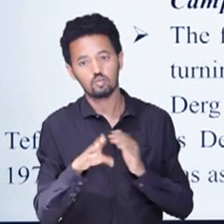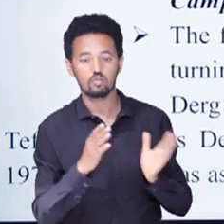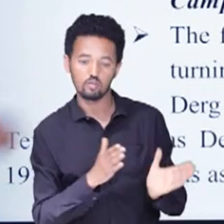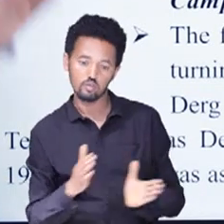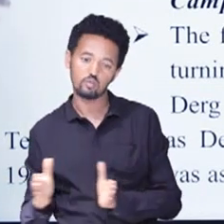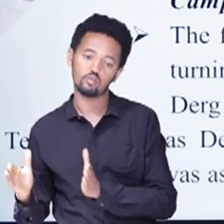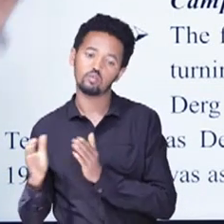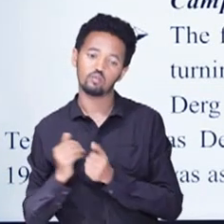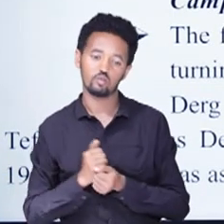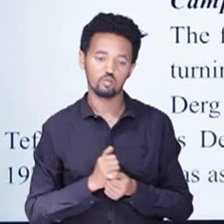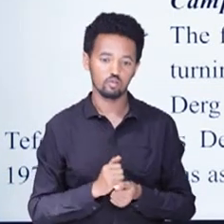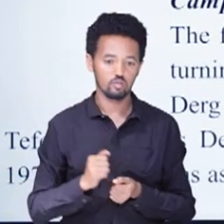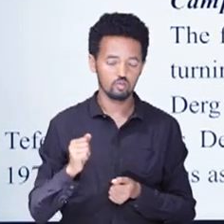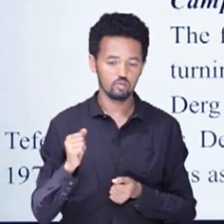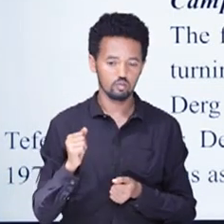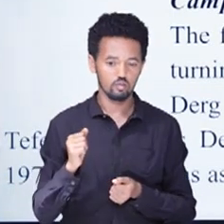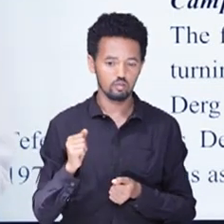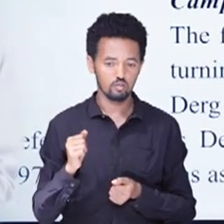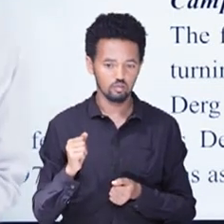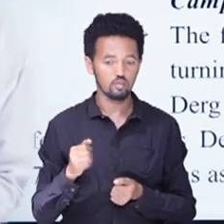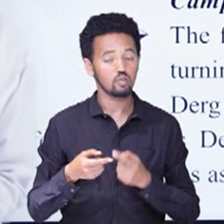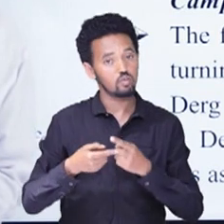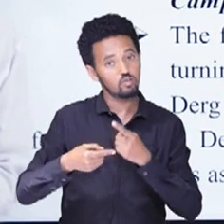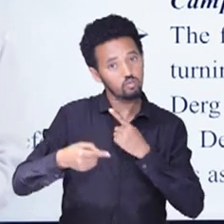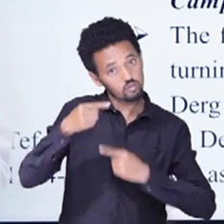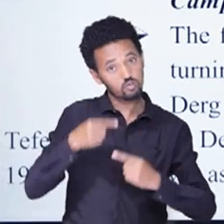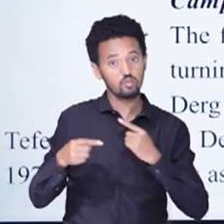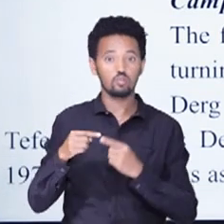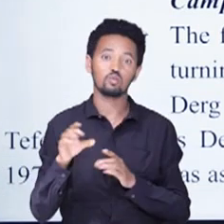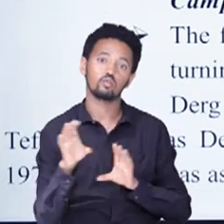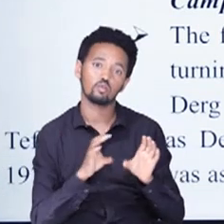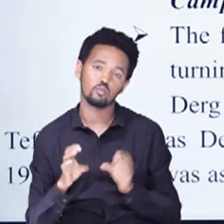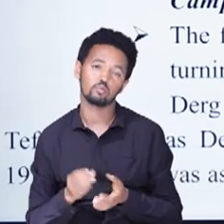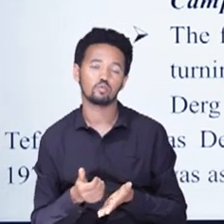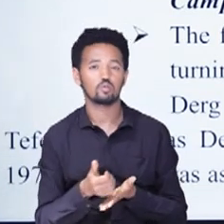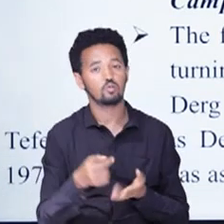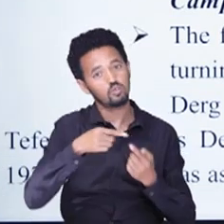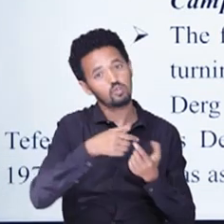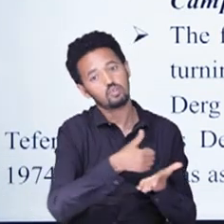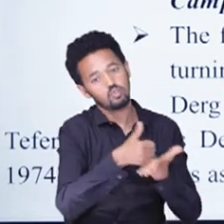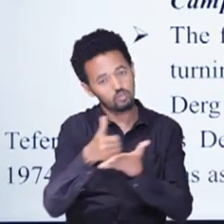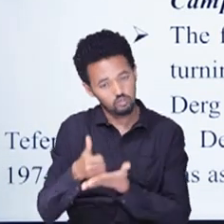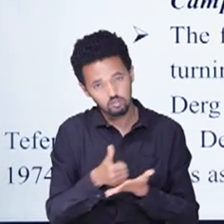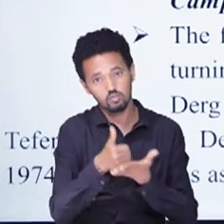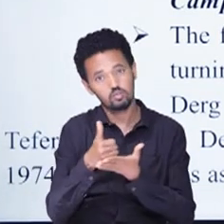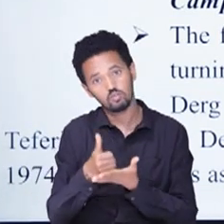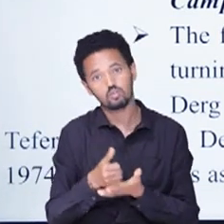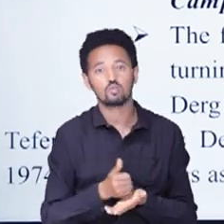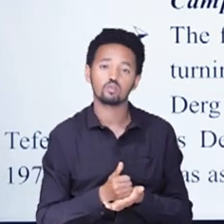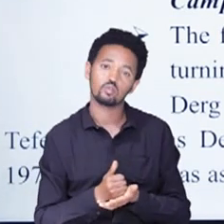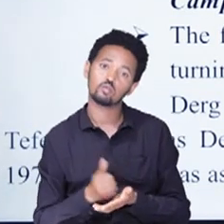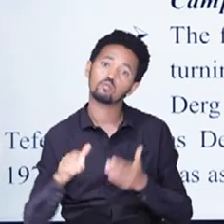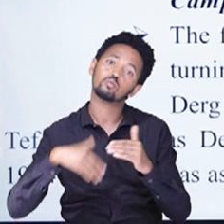Star campaign. The Red Star campaign was implemented by Dirk to against Eritrea. But the Red Star campaign was